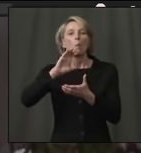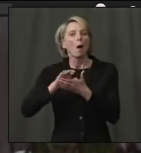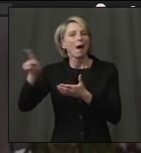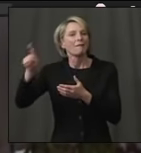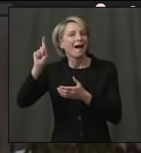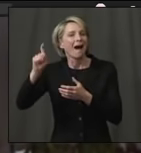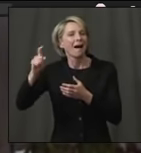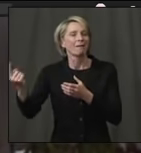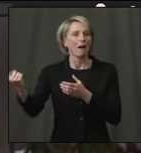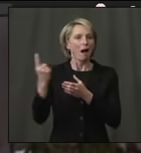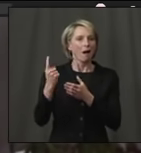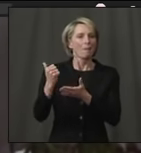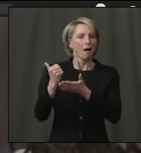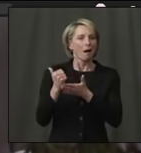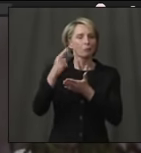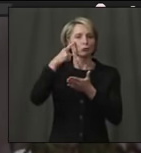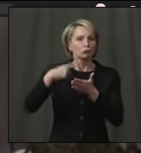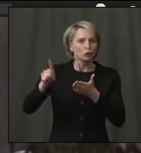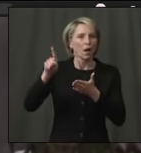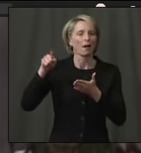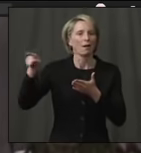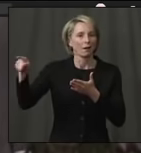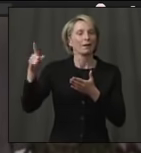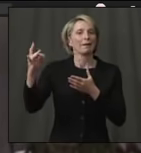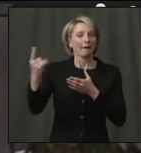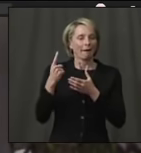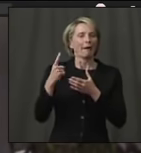with Tylenol, and has been great ever since then, but